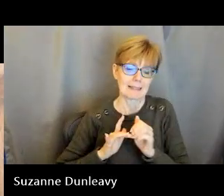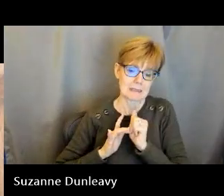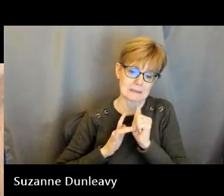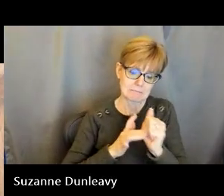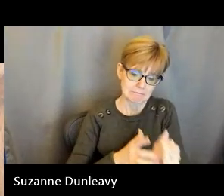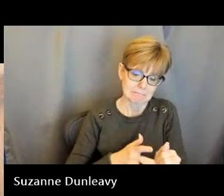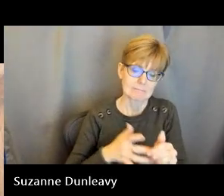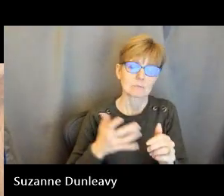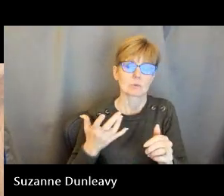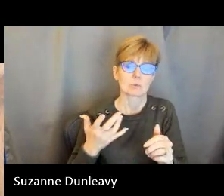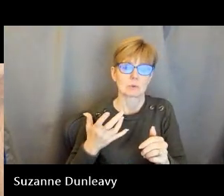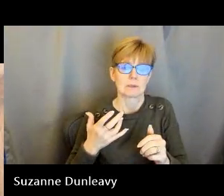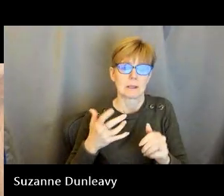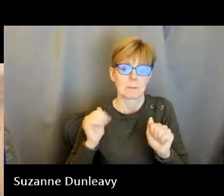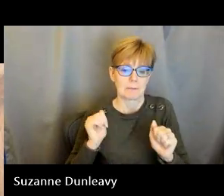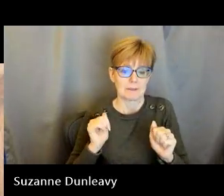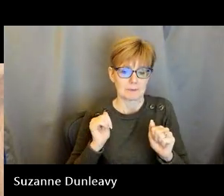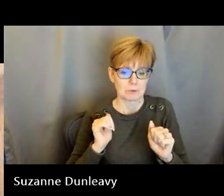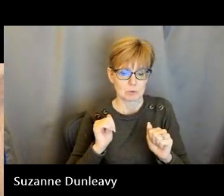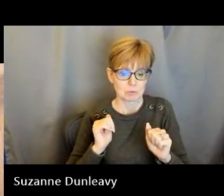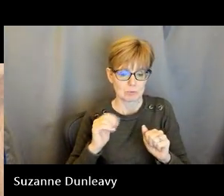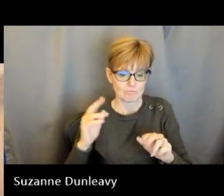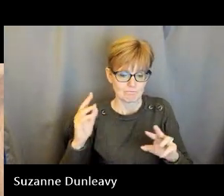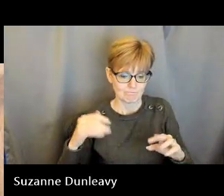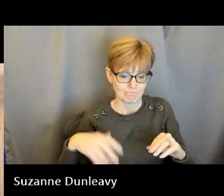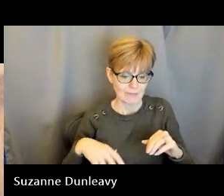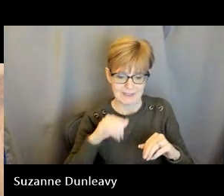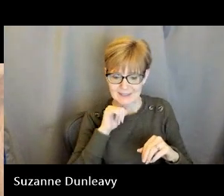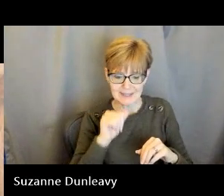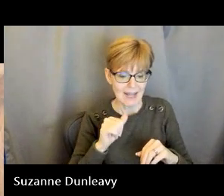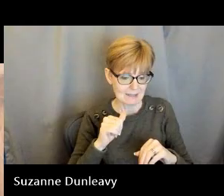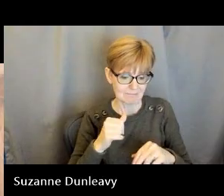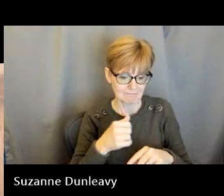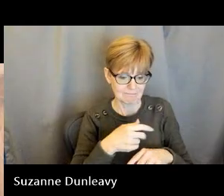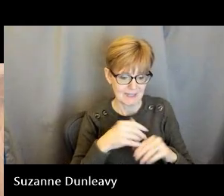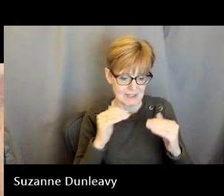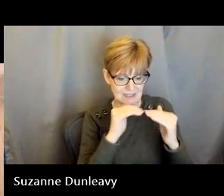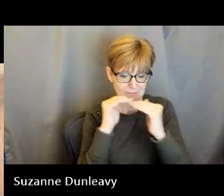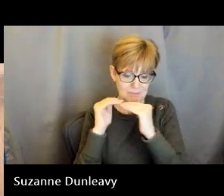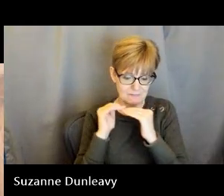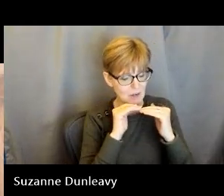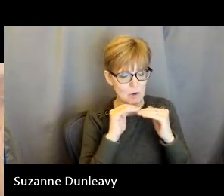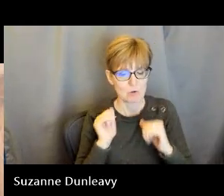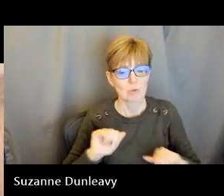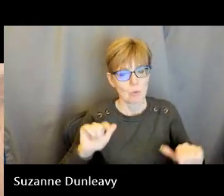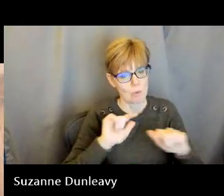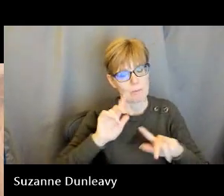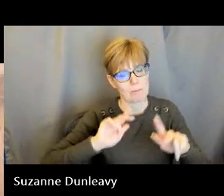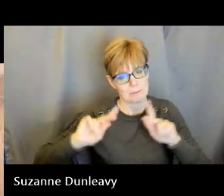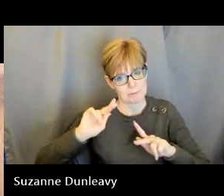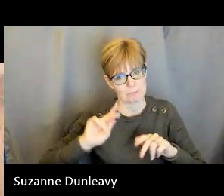ability to treat certain groups unfairly. So even though race is a social and not a